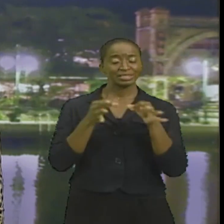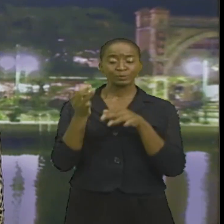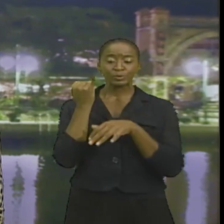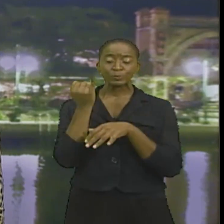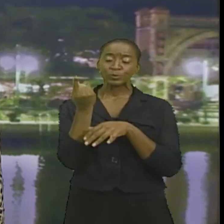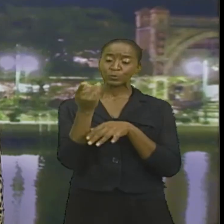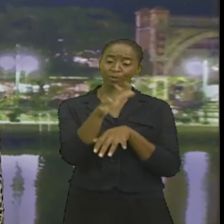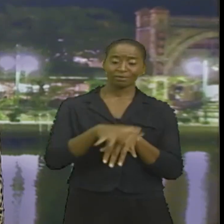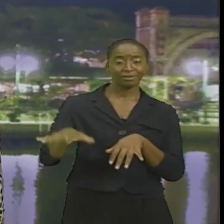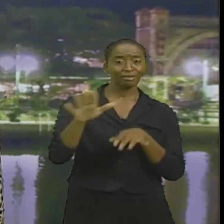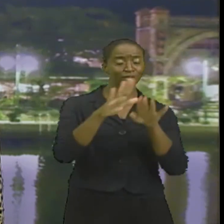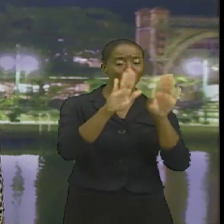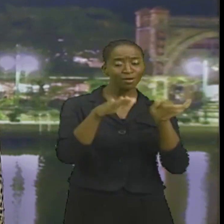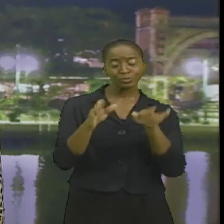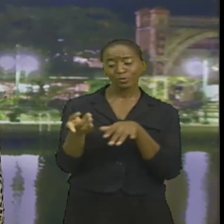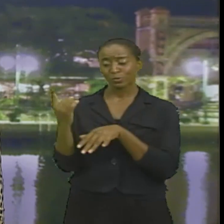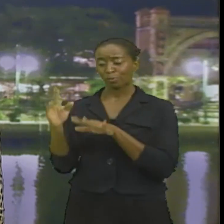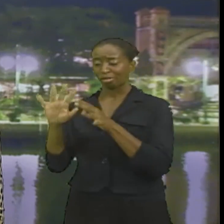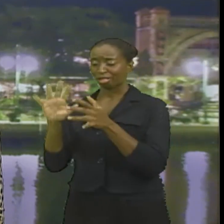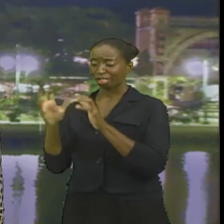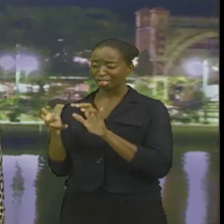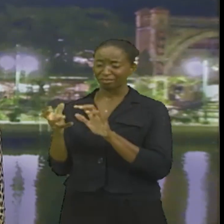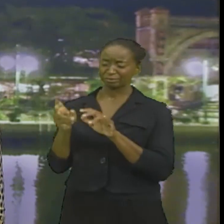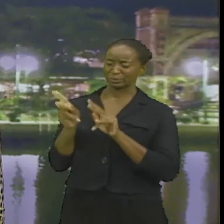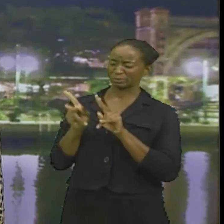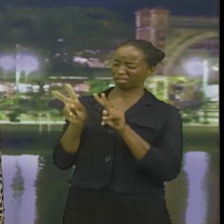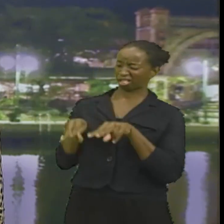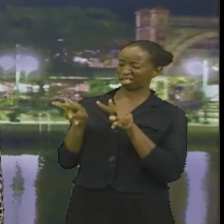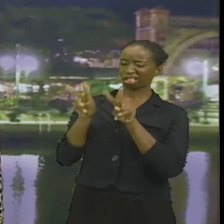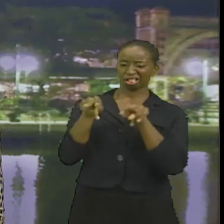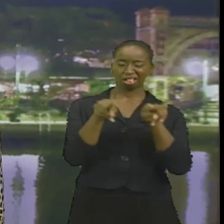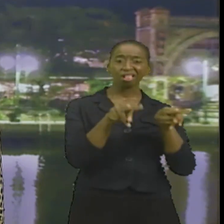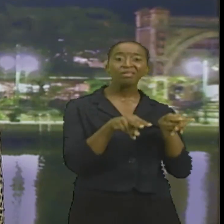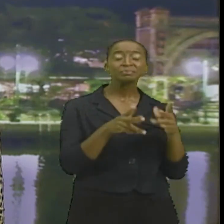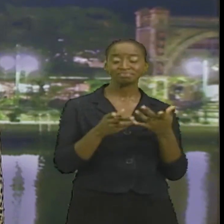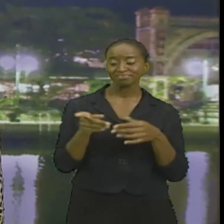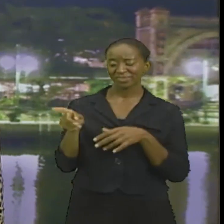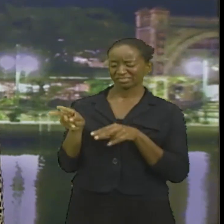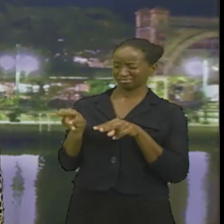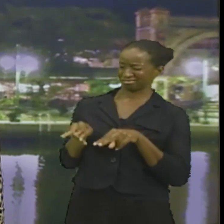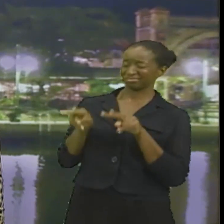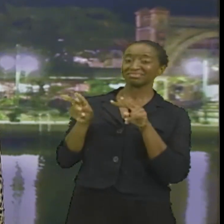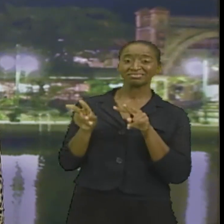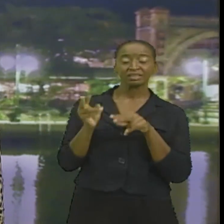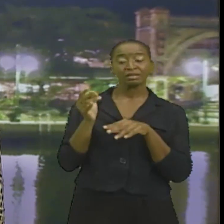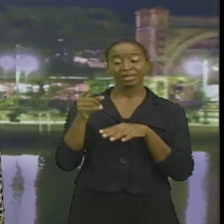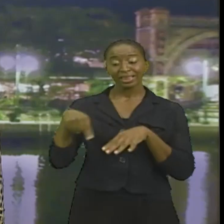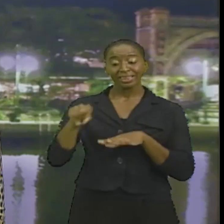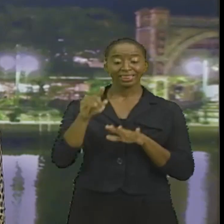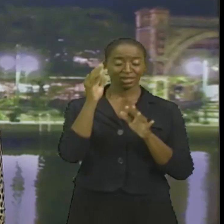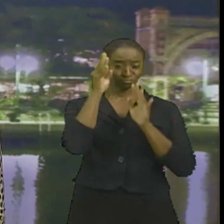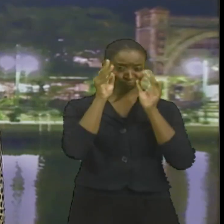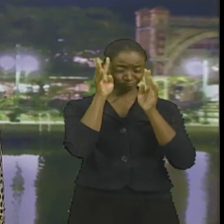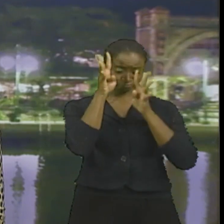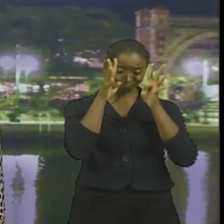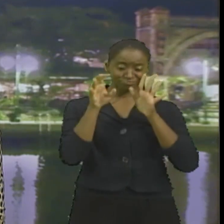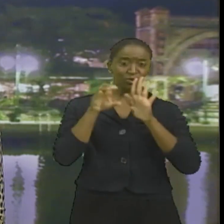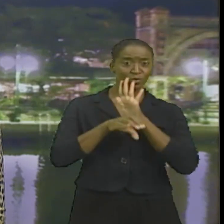have a negative impact on an entire neighborhood. He says that they are unsightly and can act as havens for criminals